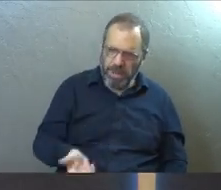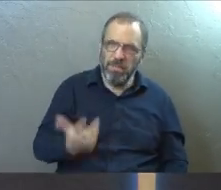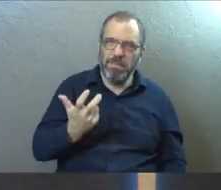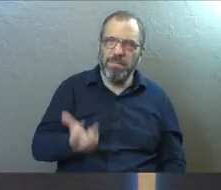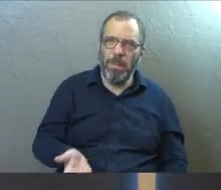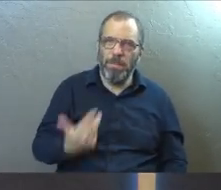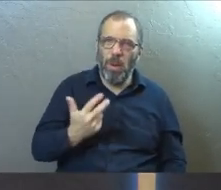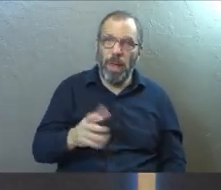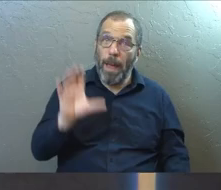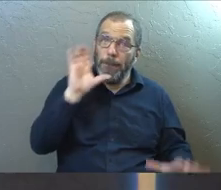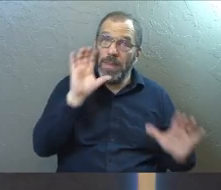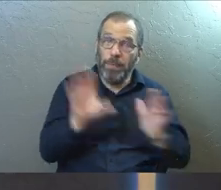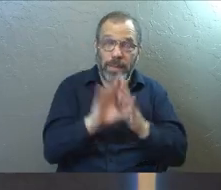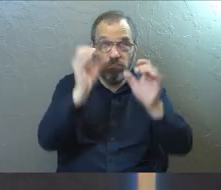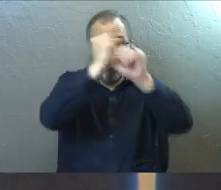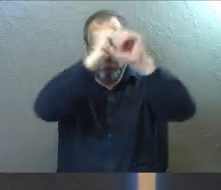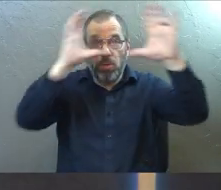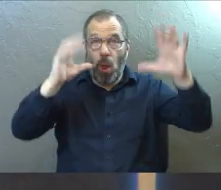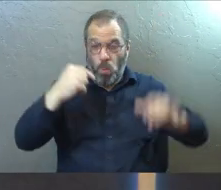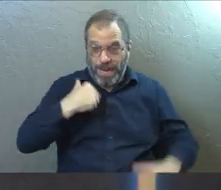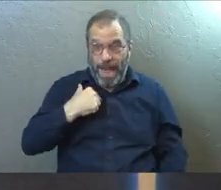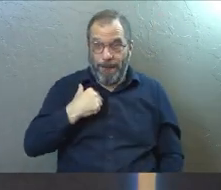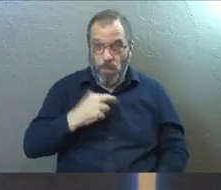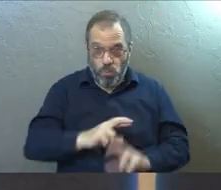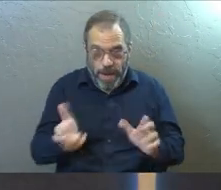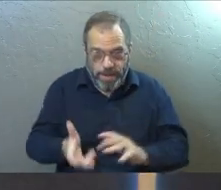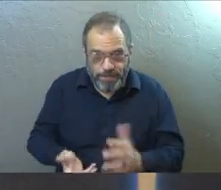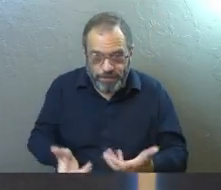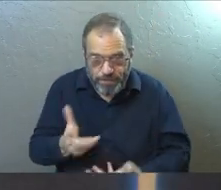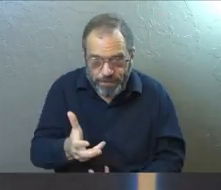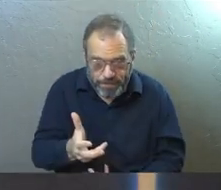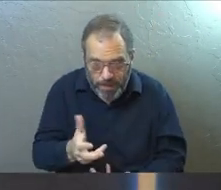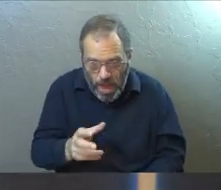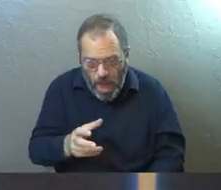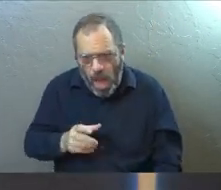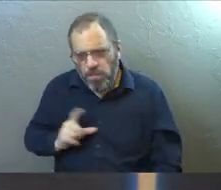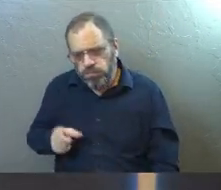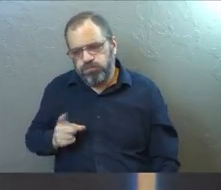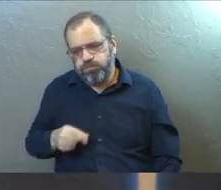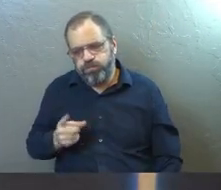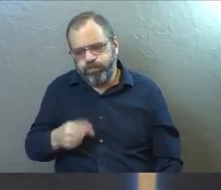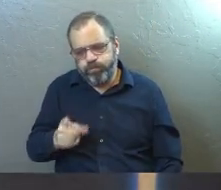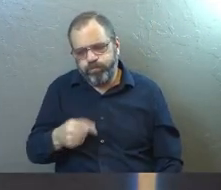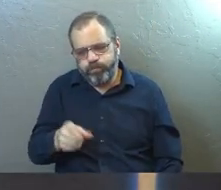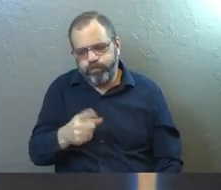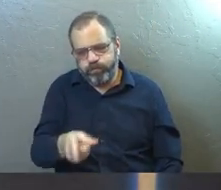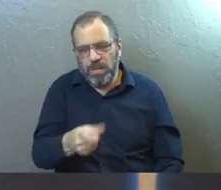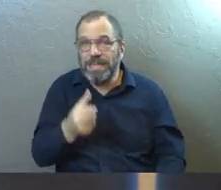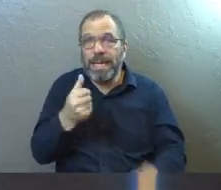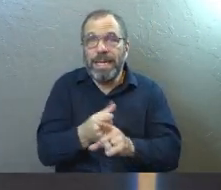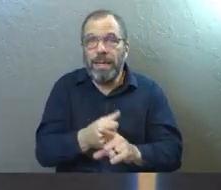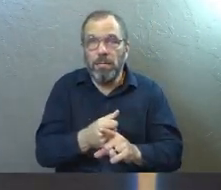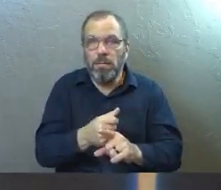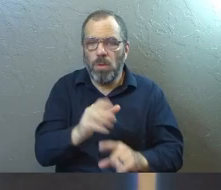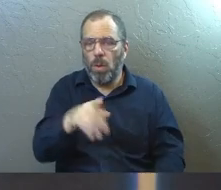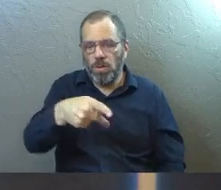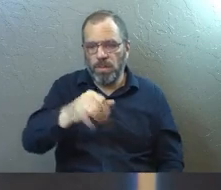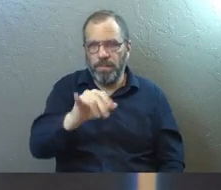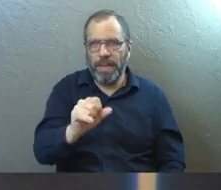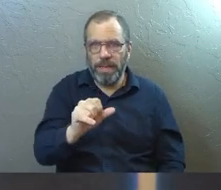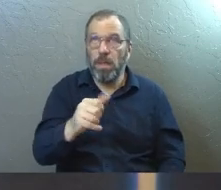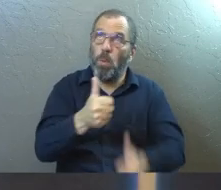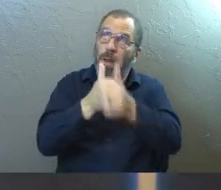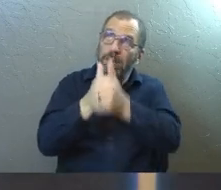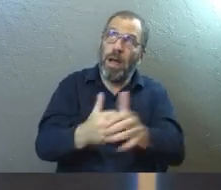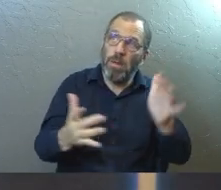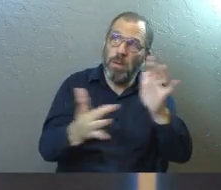crazy, but it was this picture of, okay, when I'm bowling, there's a ball rolling down the lane to hit the pins. That's the goal, right? As a